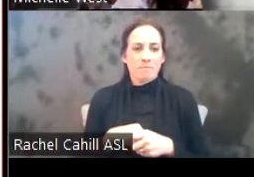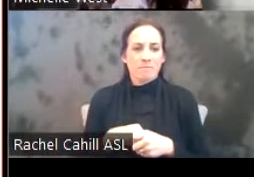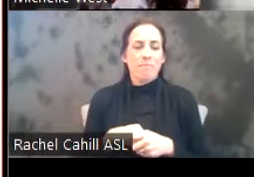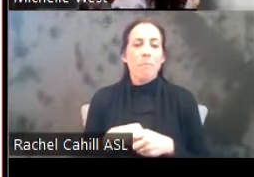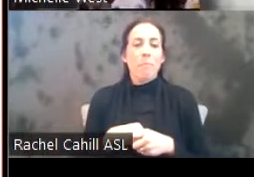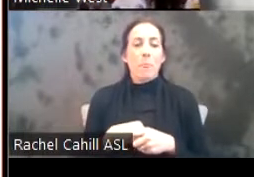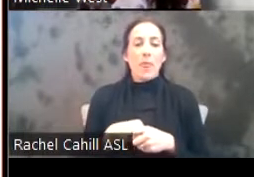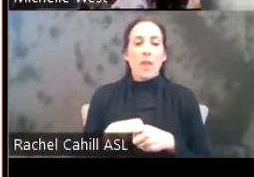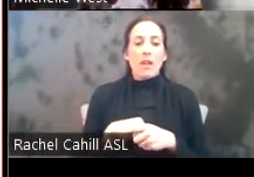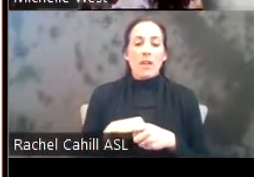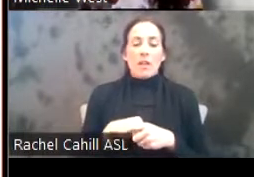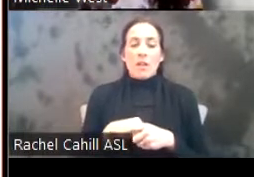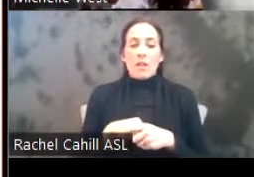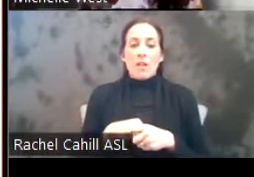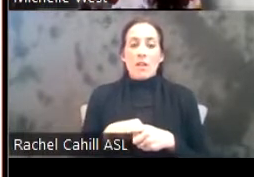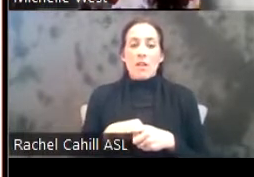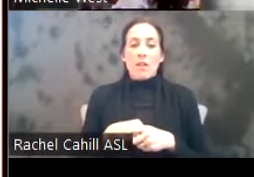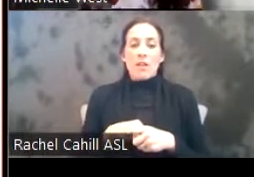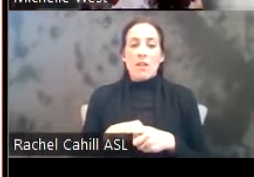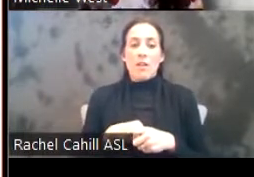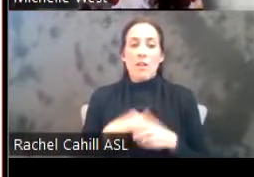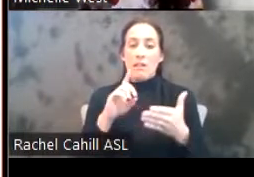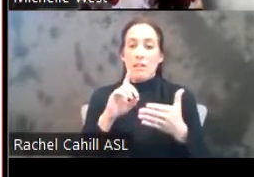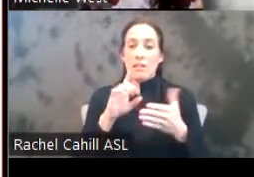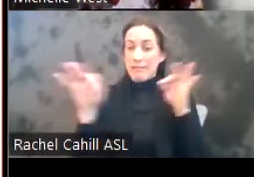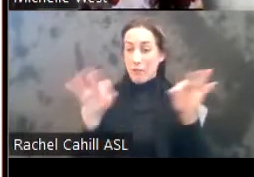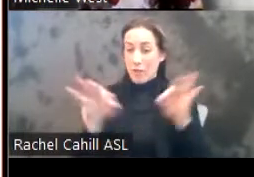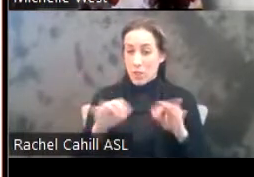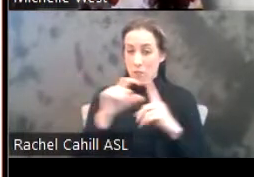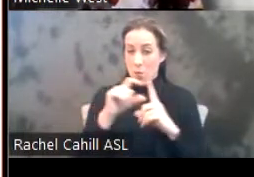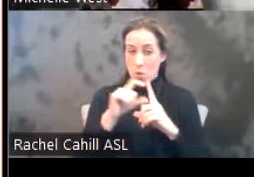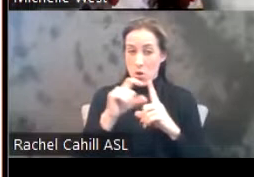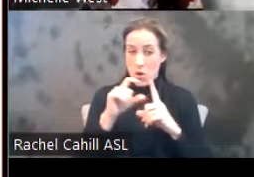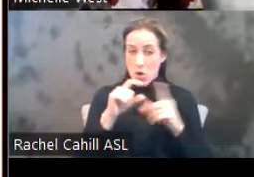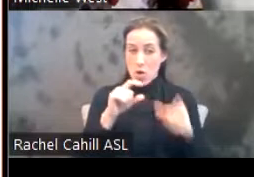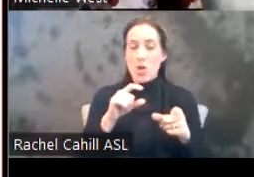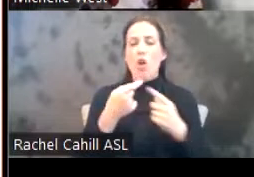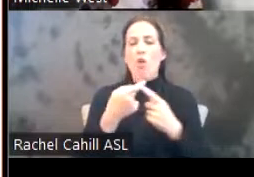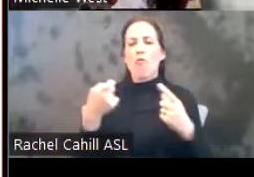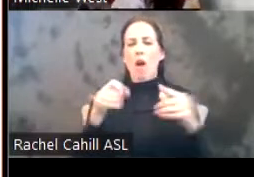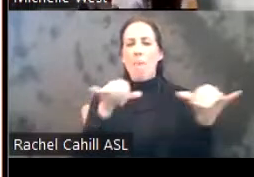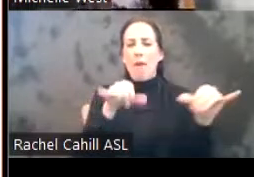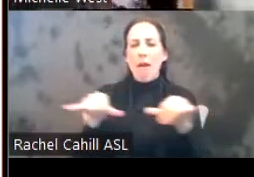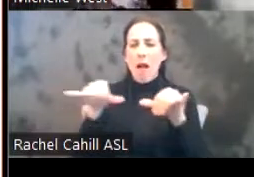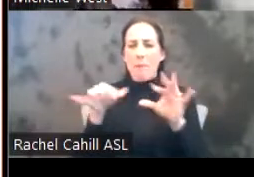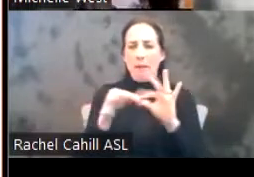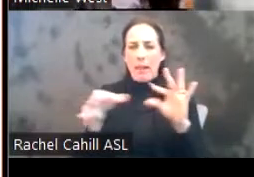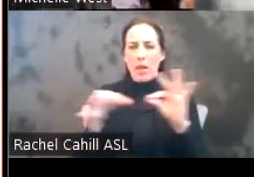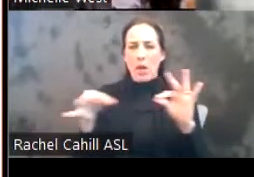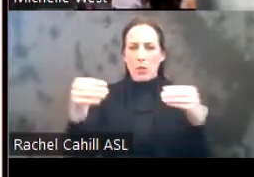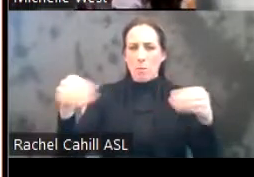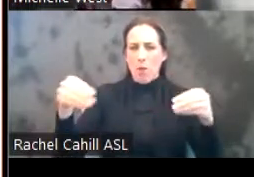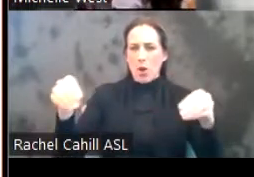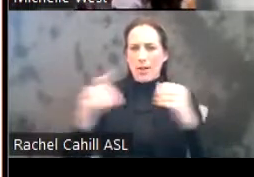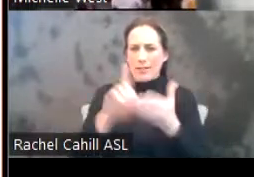Advertising, I took a definition. This image on the screen right now is from the Common Language Marketing Dictionary. It's a really good dictionary